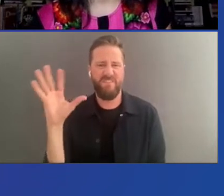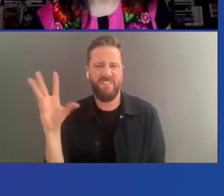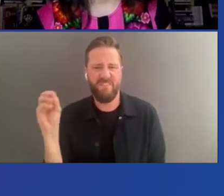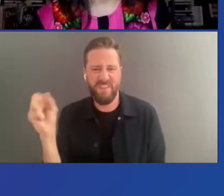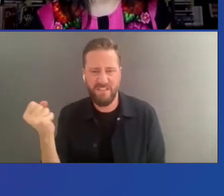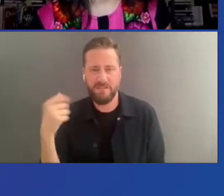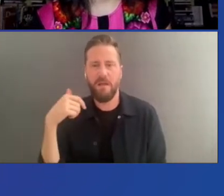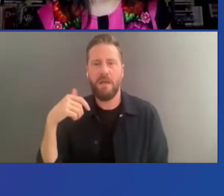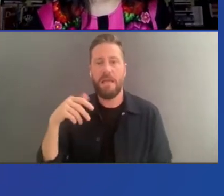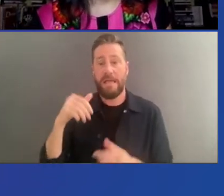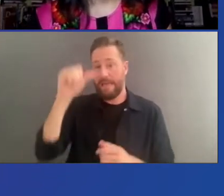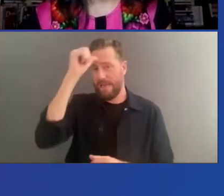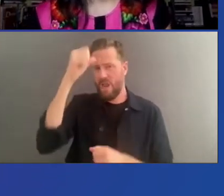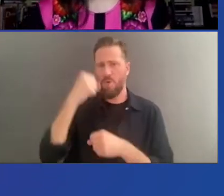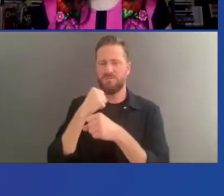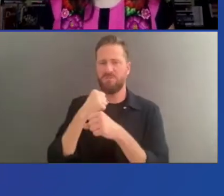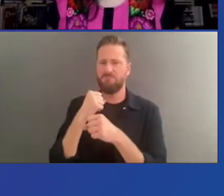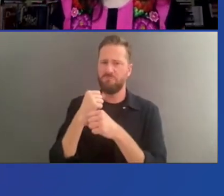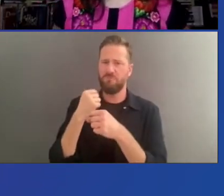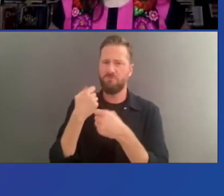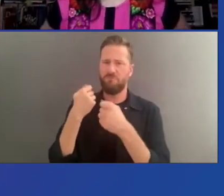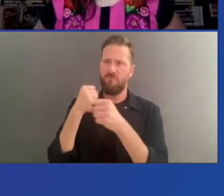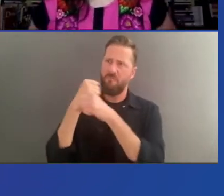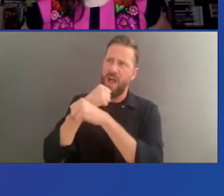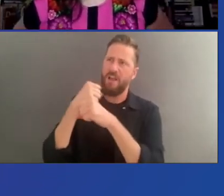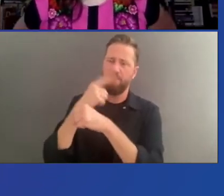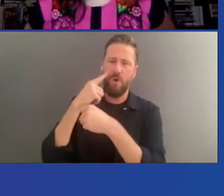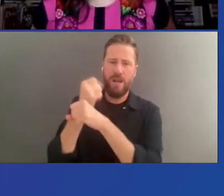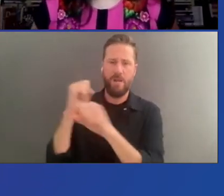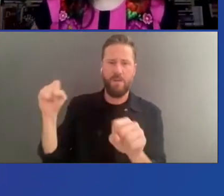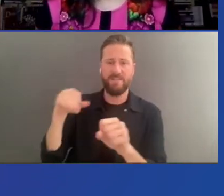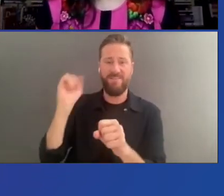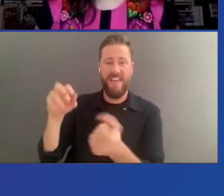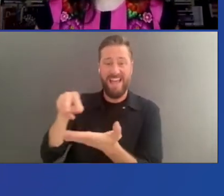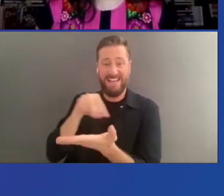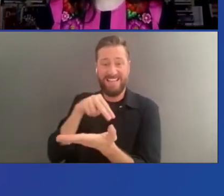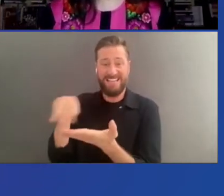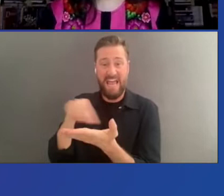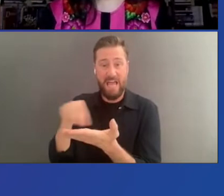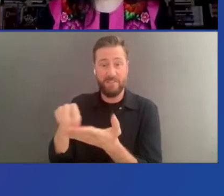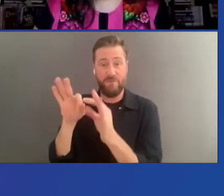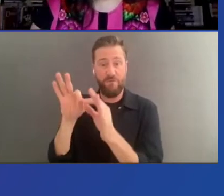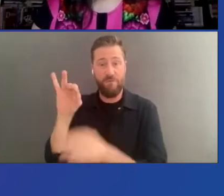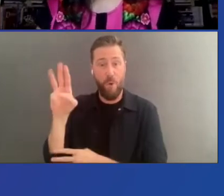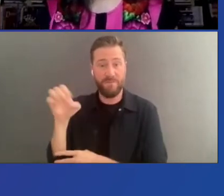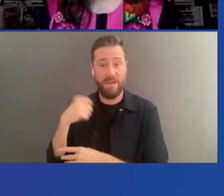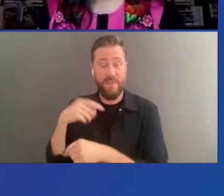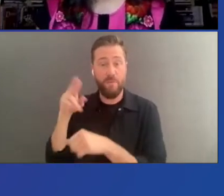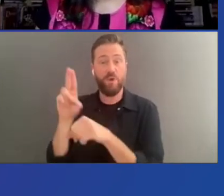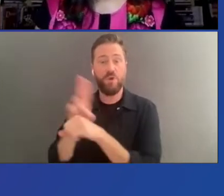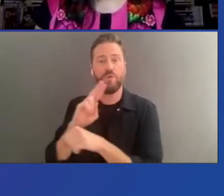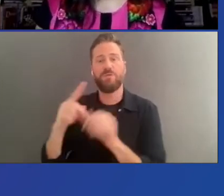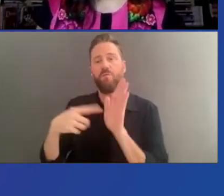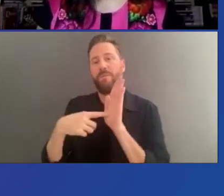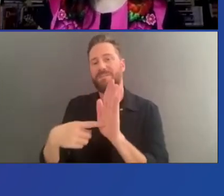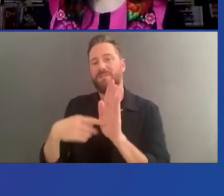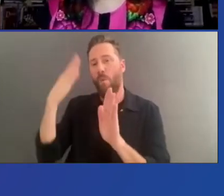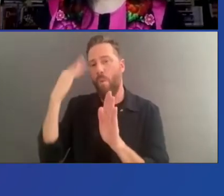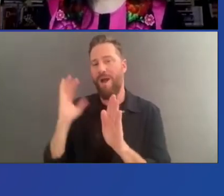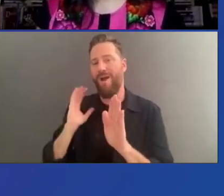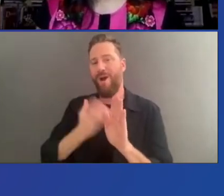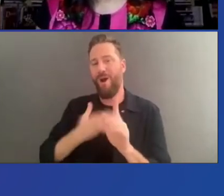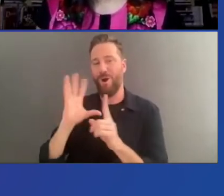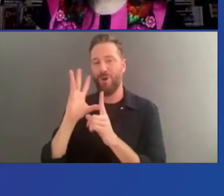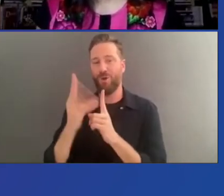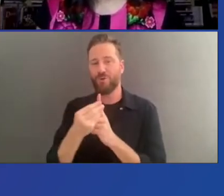the dance forms that I practice now were used as representations of why our culture was